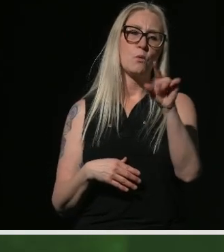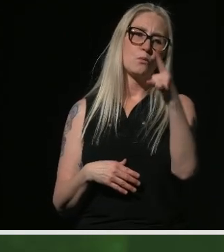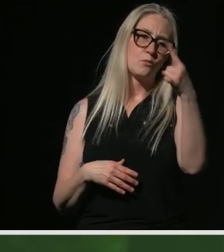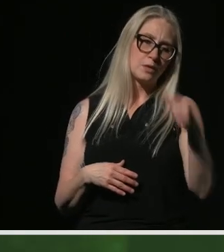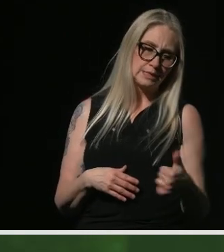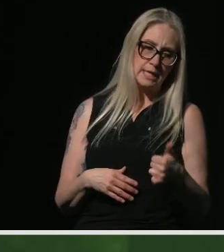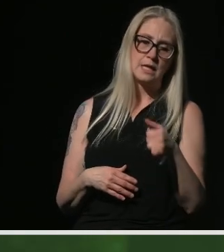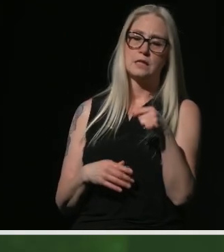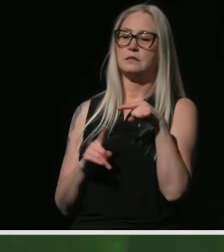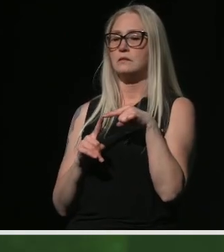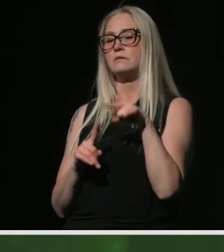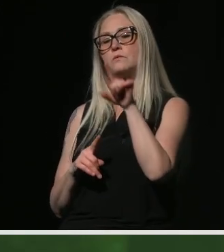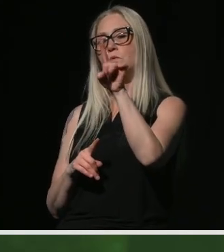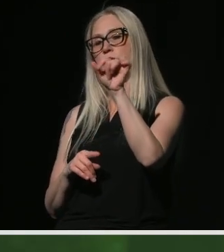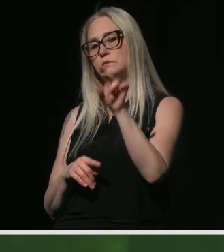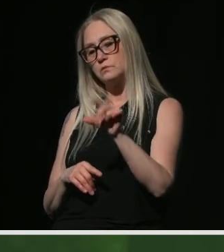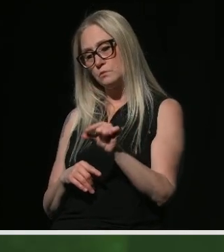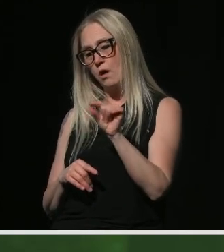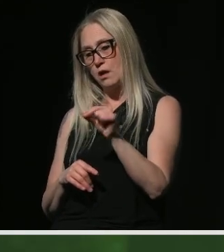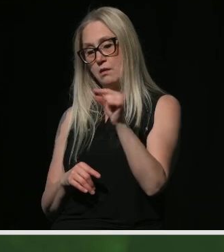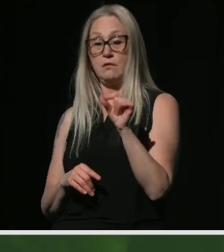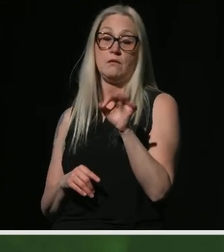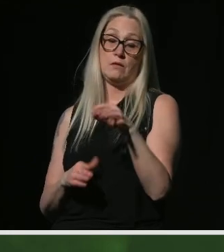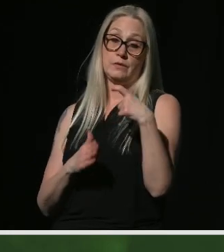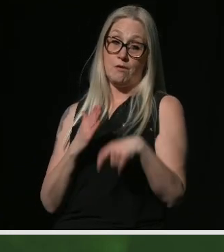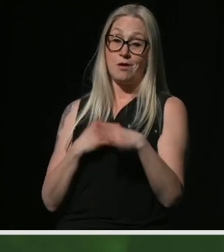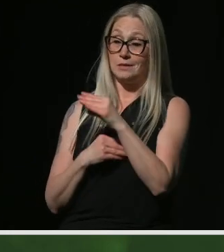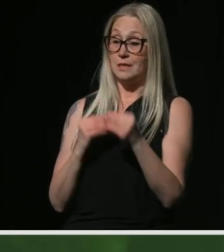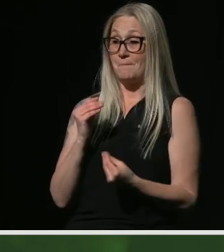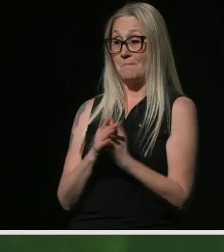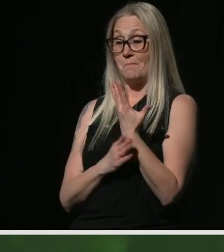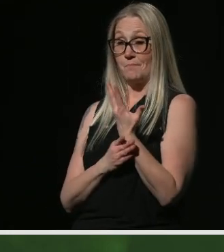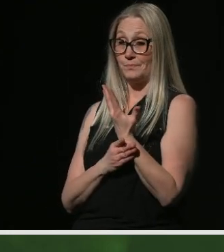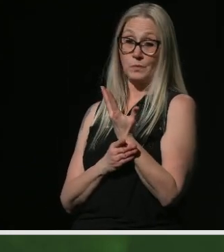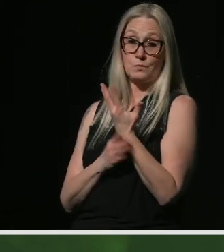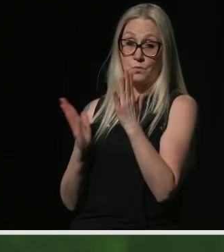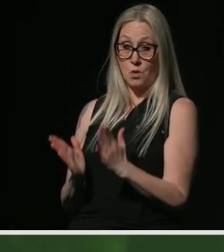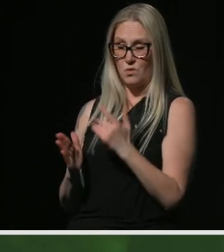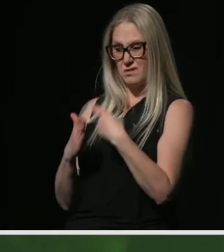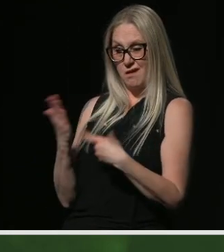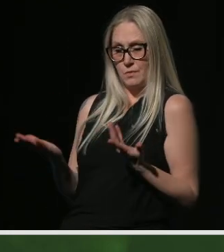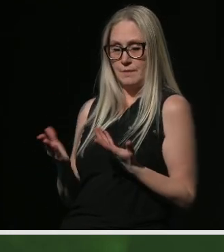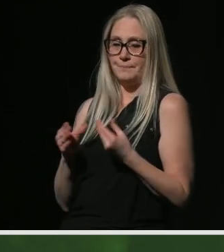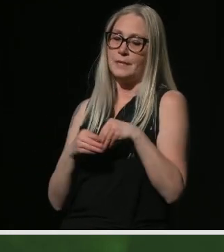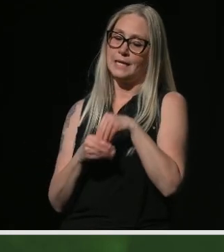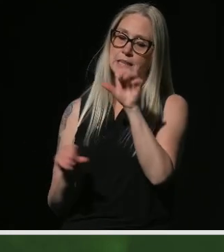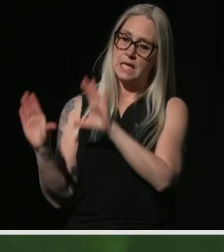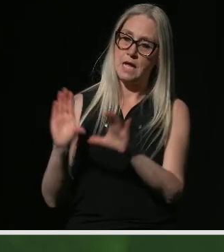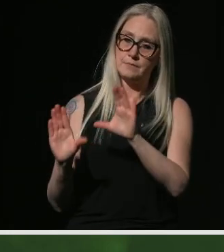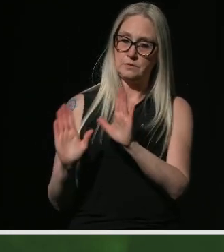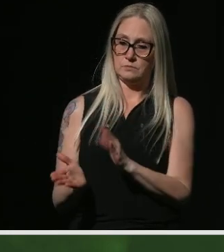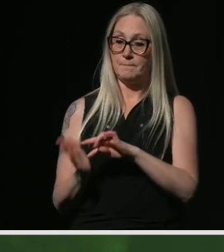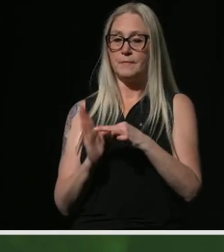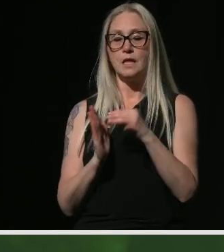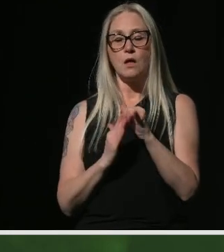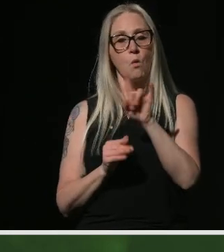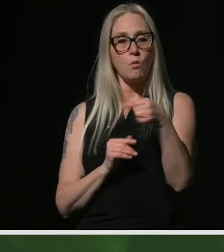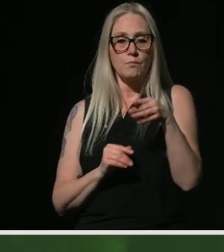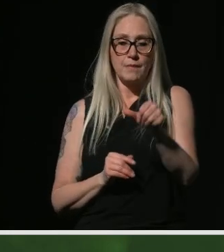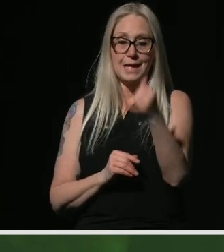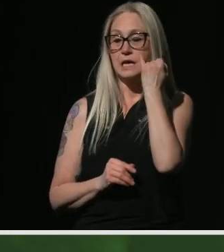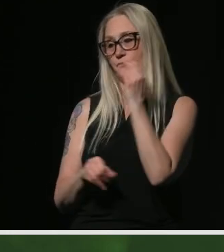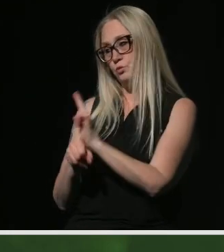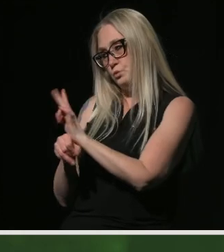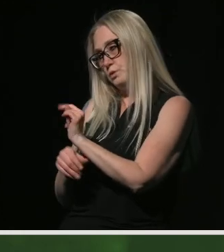farm today, and most of the cost for growers is actually in the chemistry itself. So they only pay for it when they use it. At the